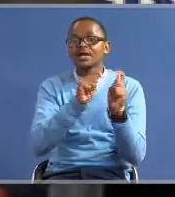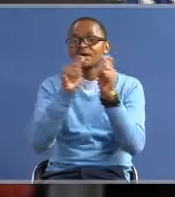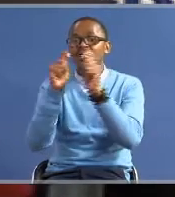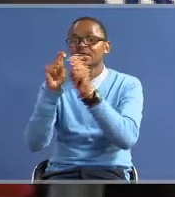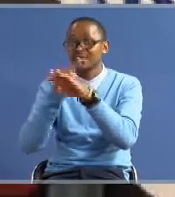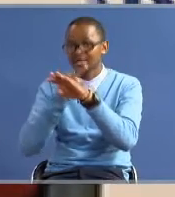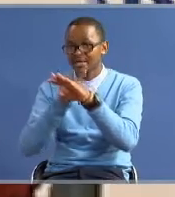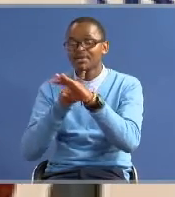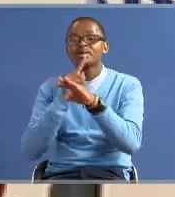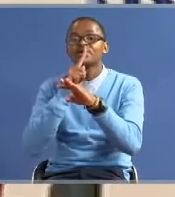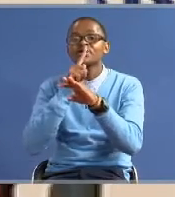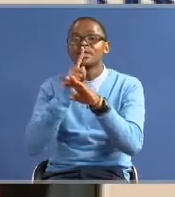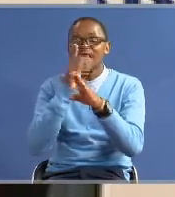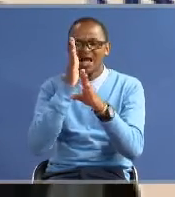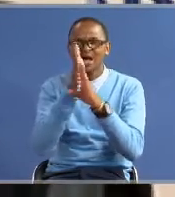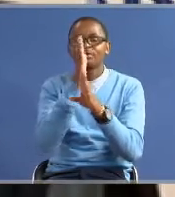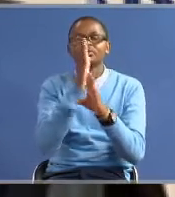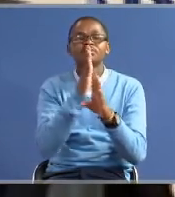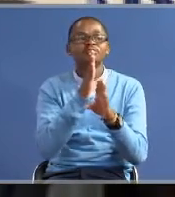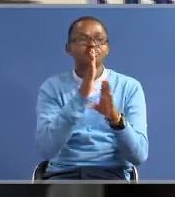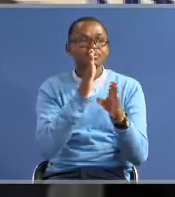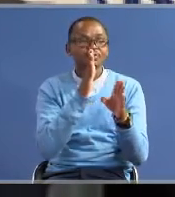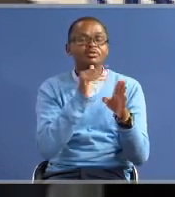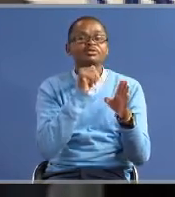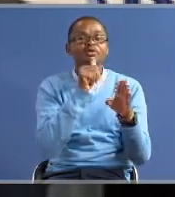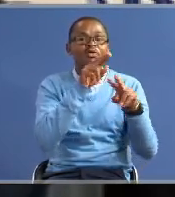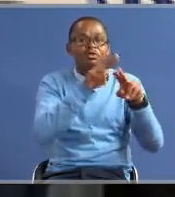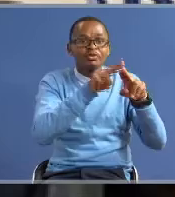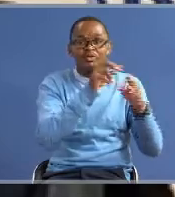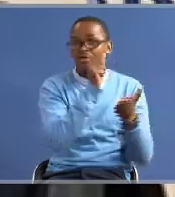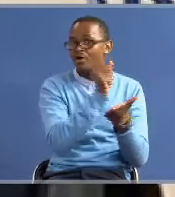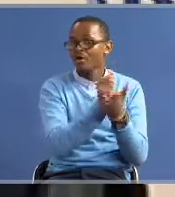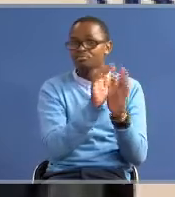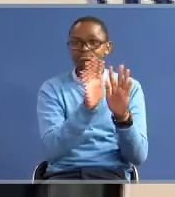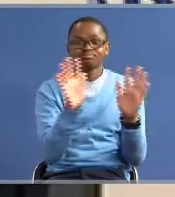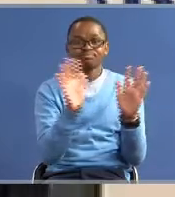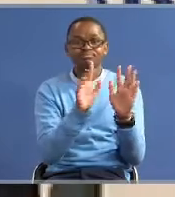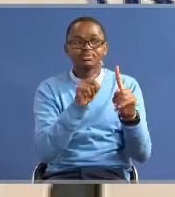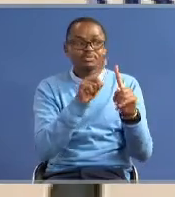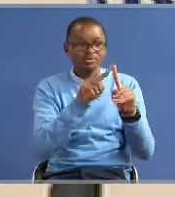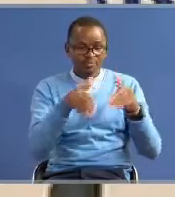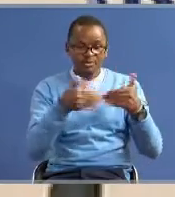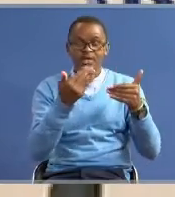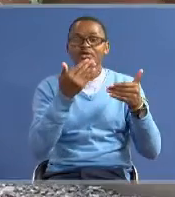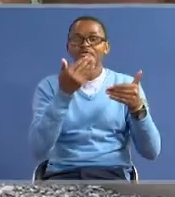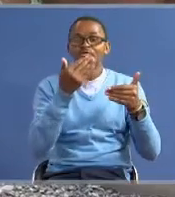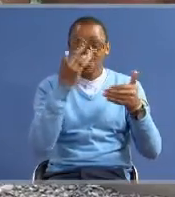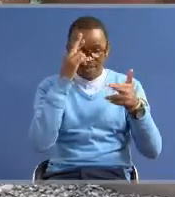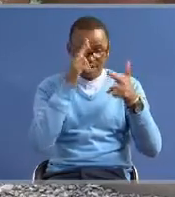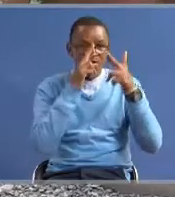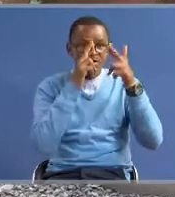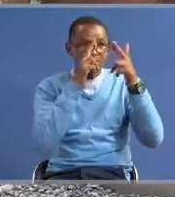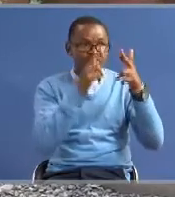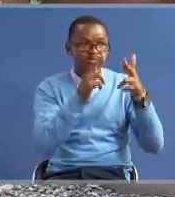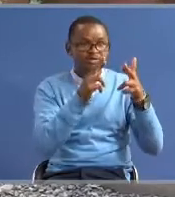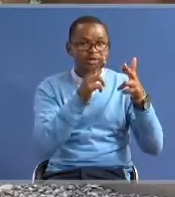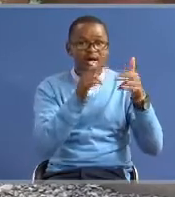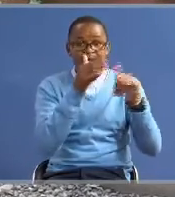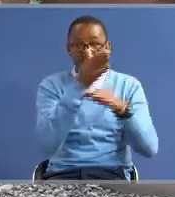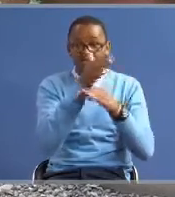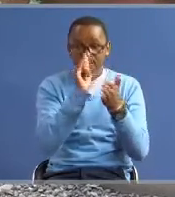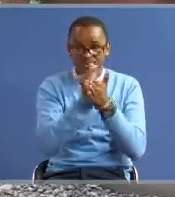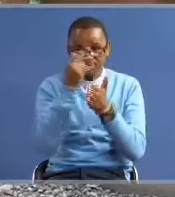And when I say accurate, I mean accurate. Don't sit in your office to be given reports. Hata hivyo, baadhi ya